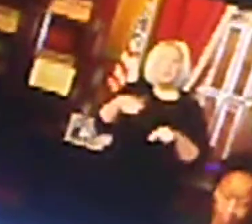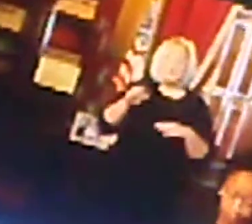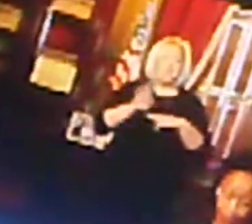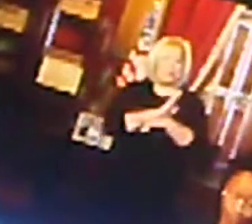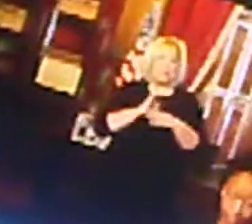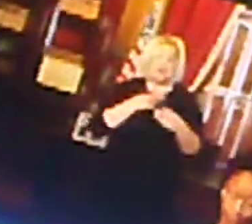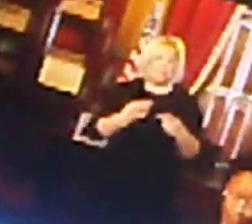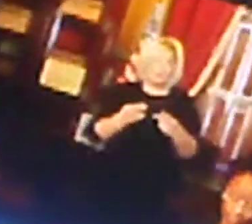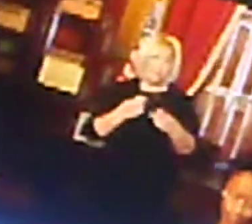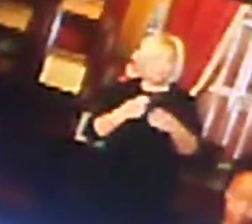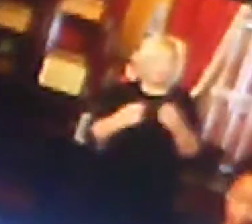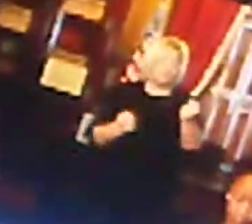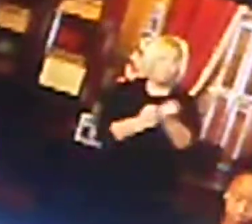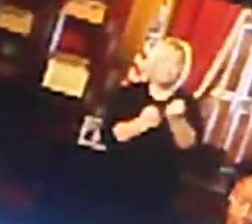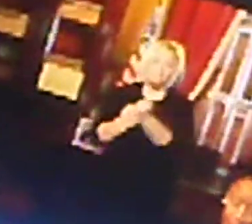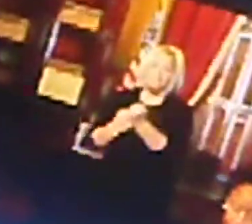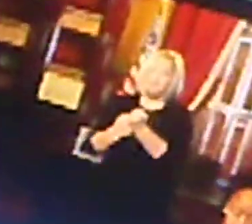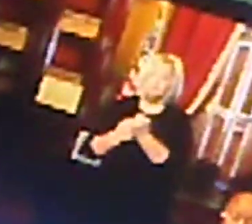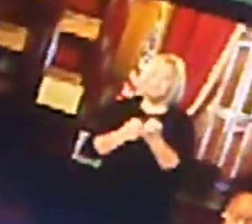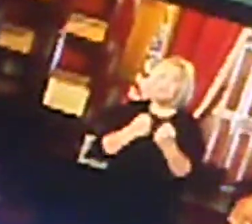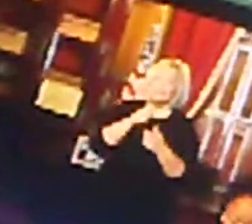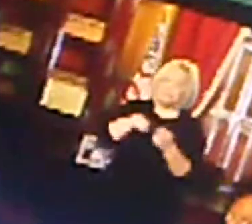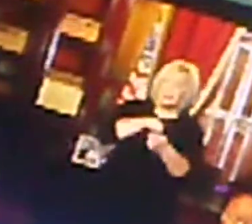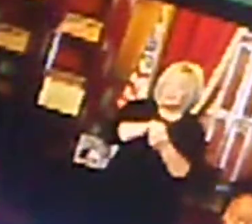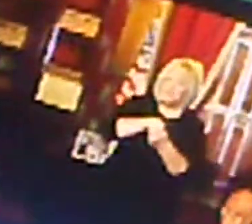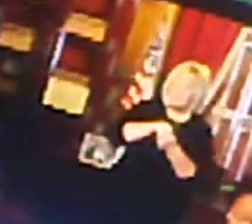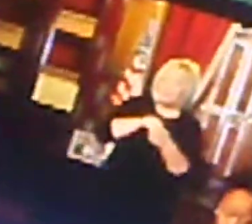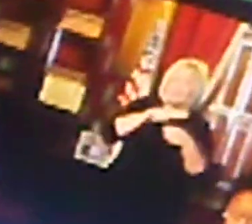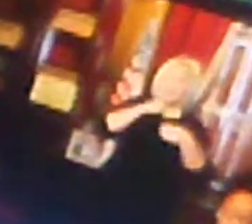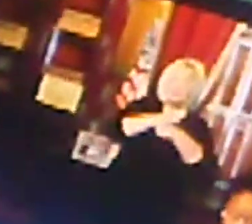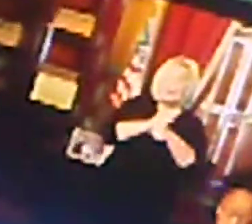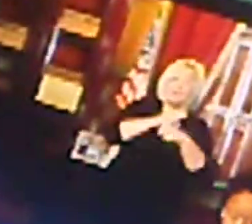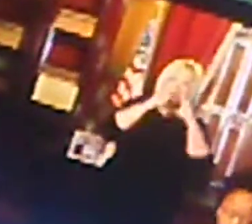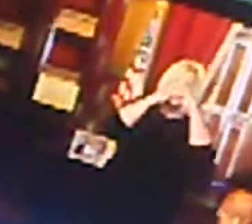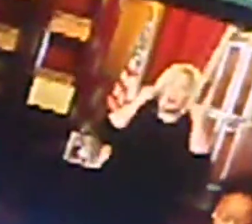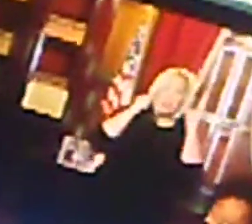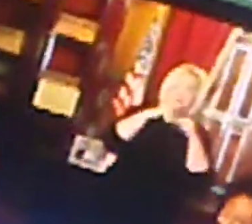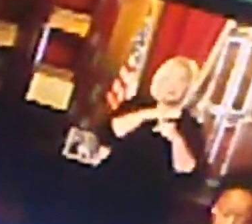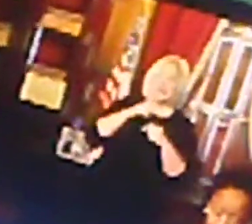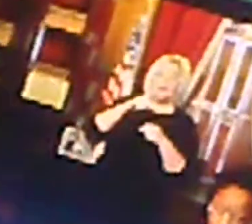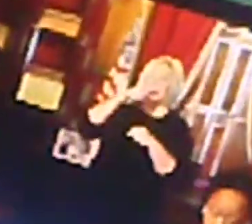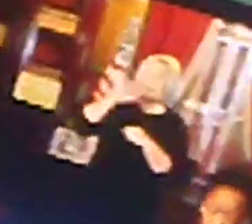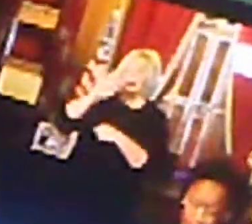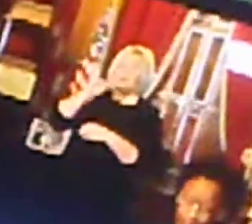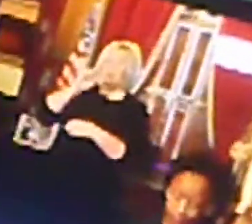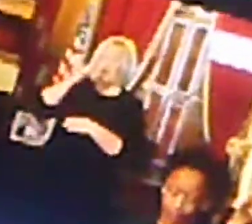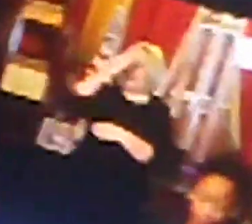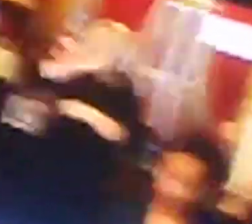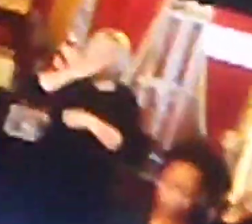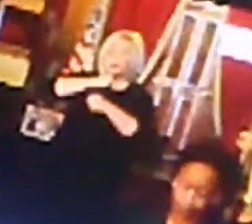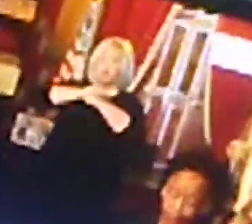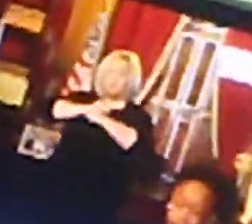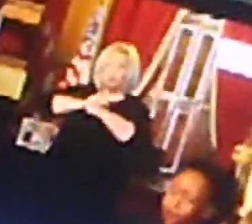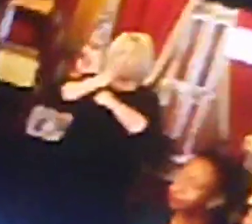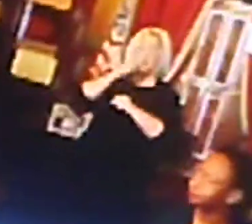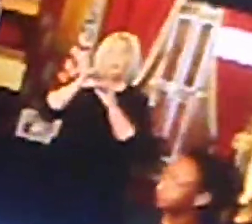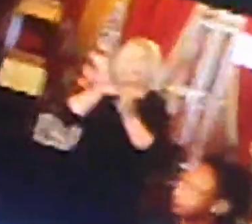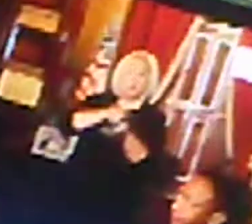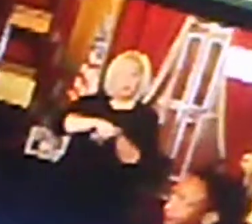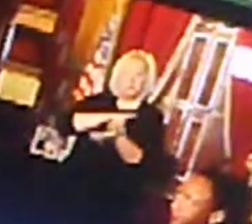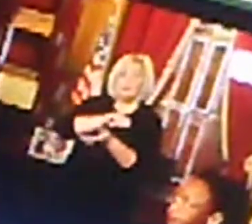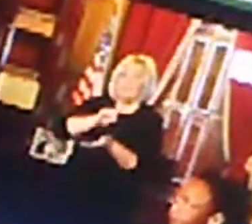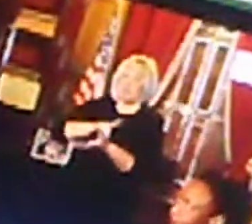up, and a number have, but Steelcase in particular, production of masks and face shields for our nurses and doctors.